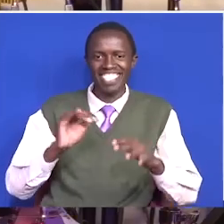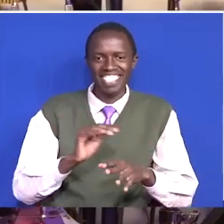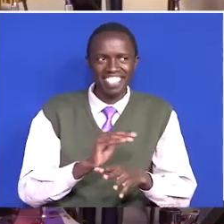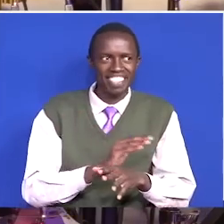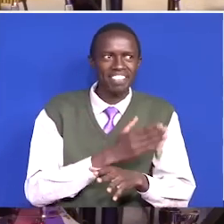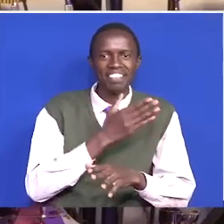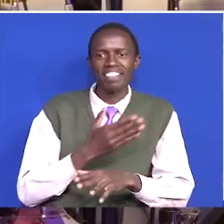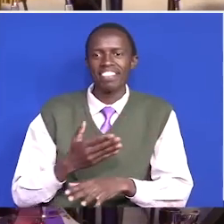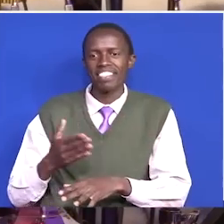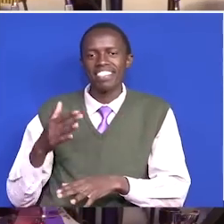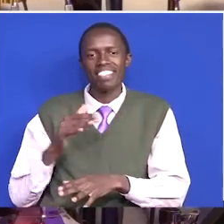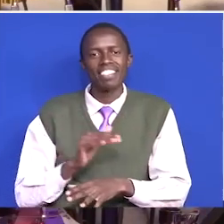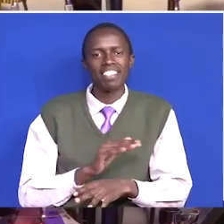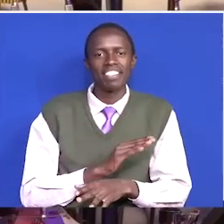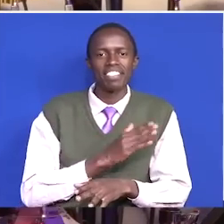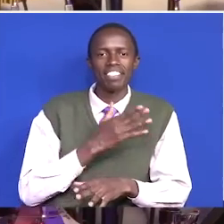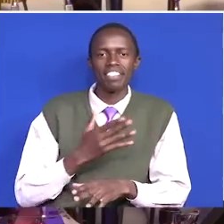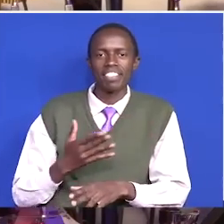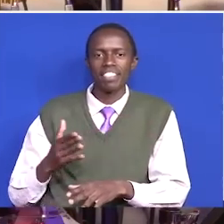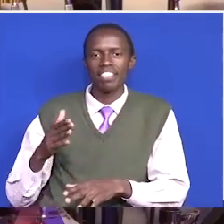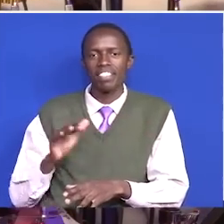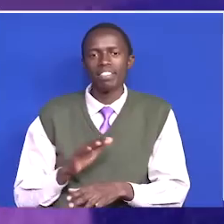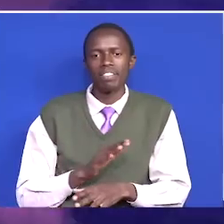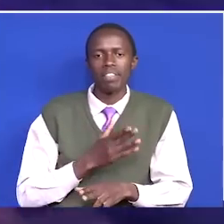Amen. Amen.